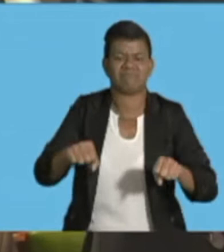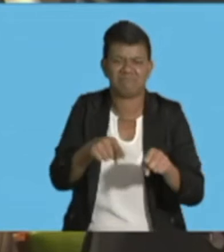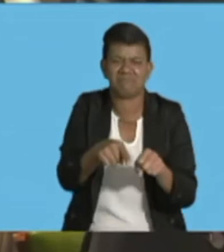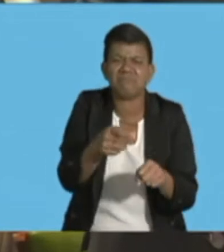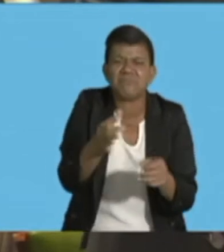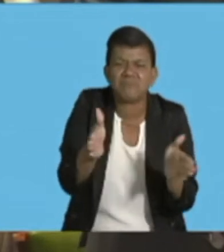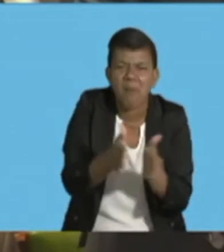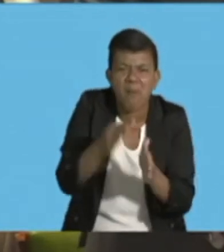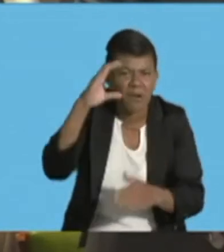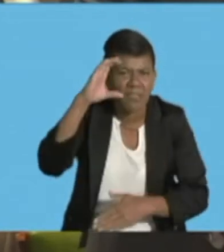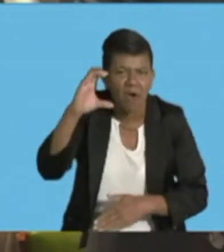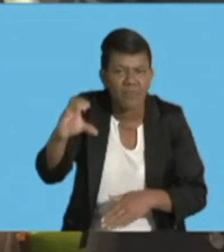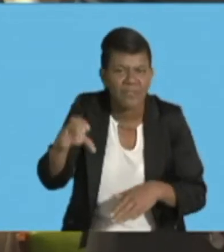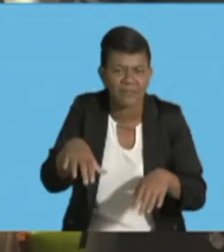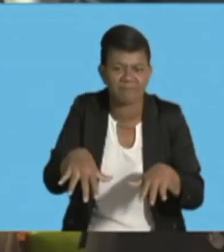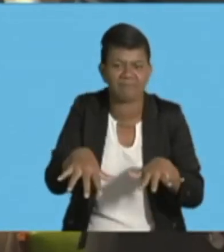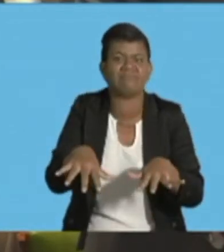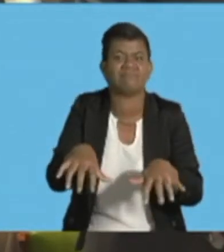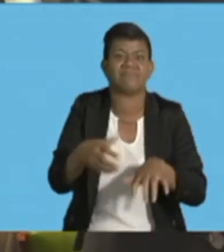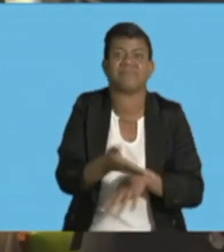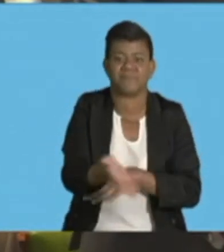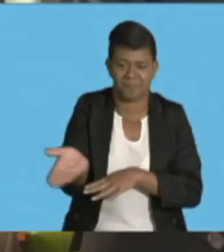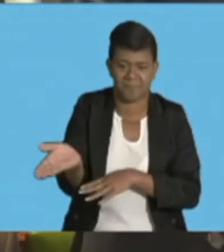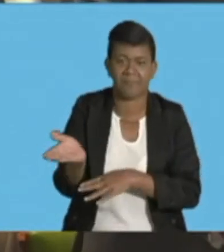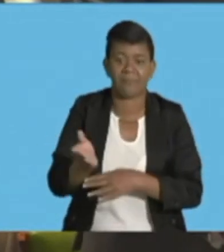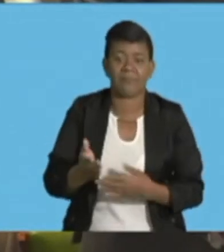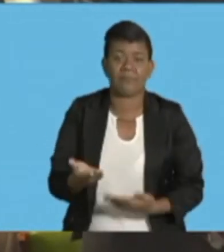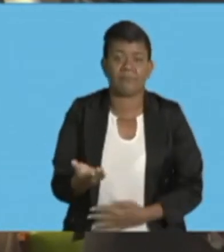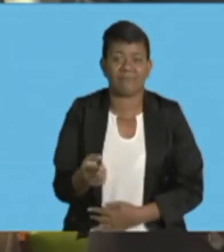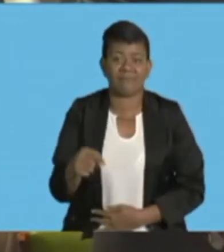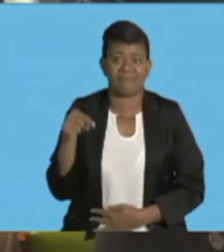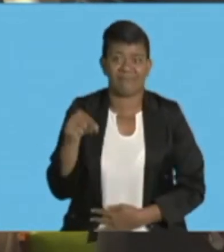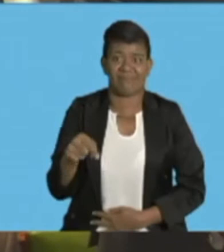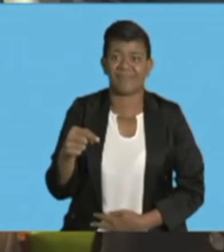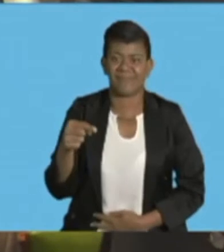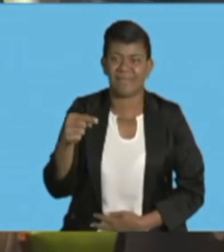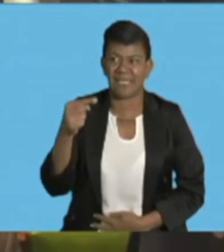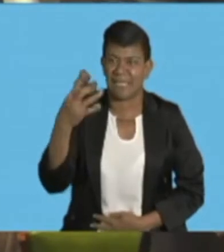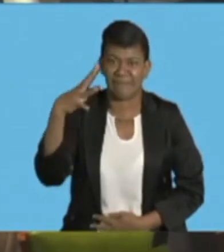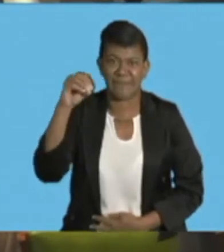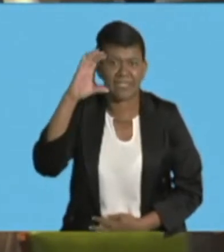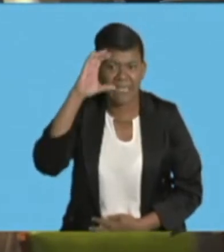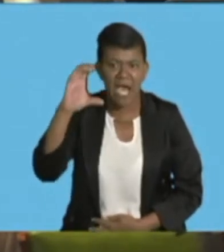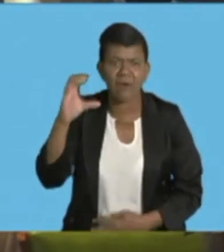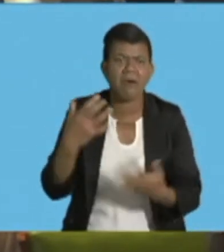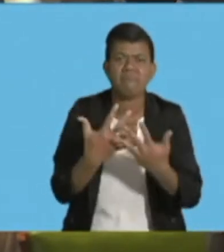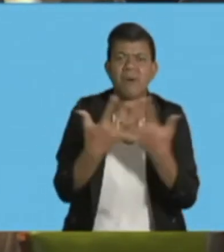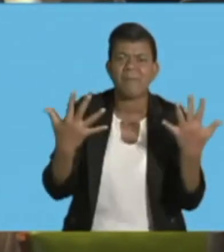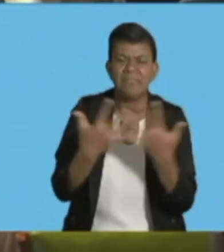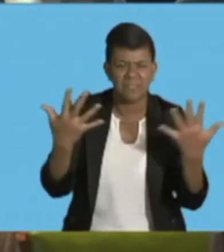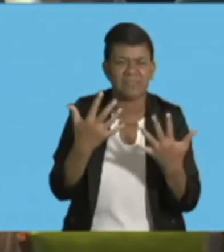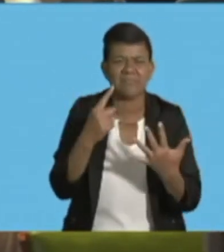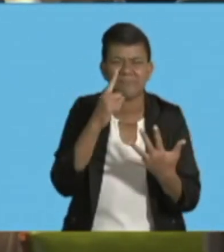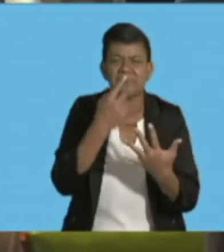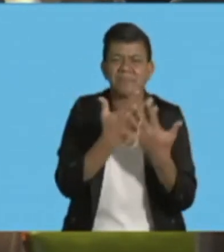group also. The SSF is a group of 50 small states from around the world with a population size of less than 1.5 million coming